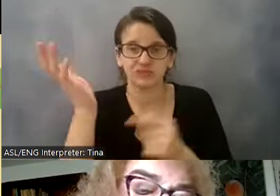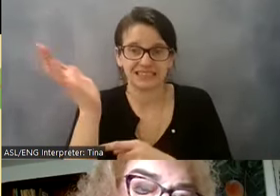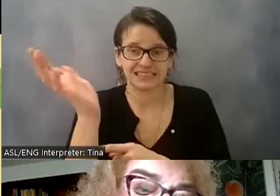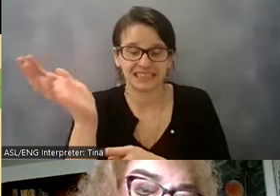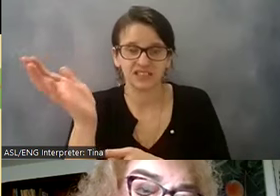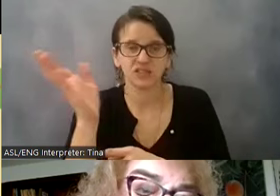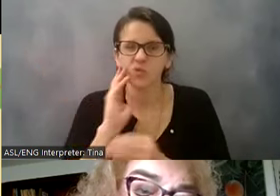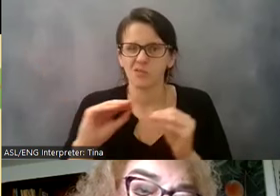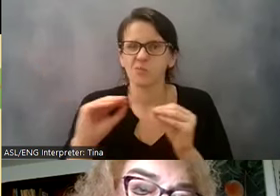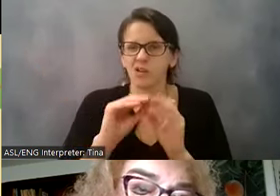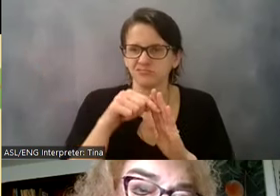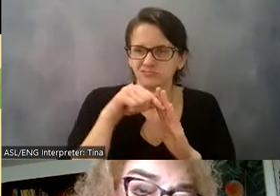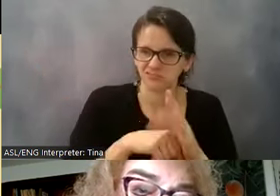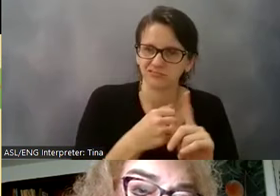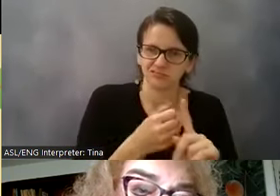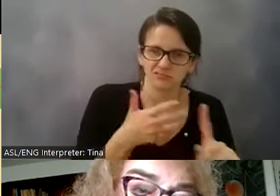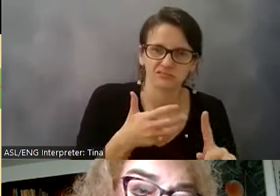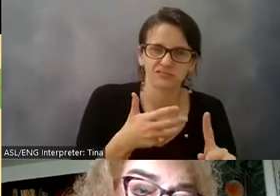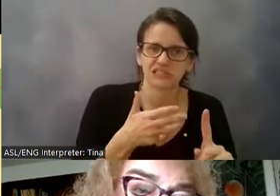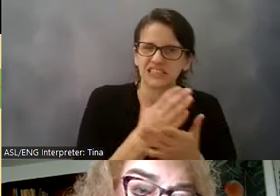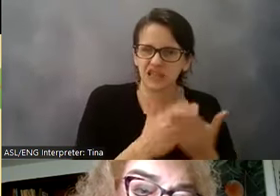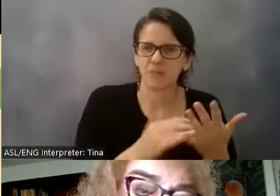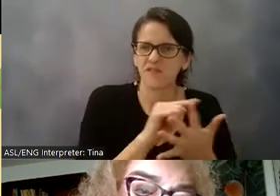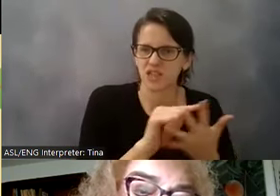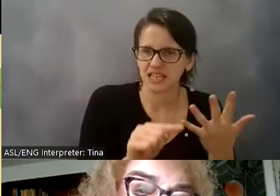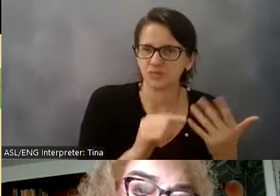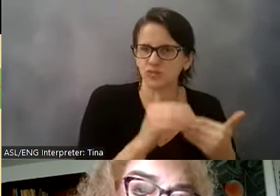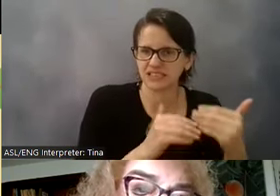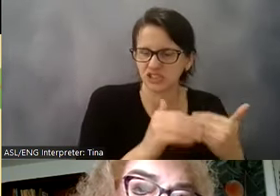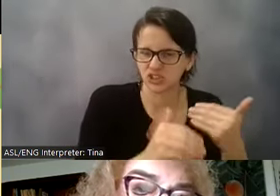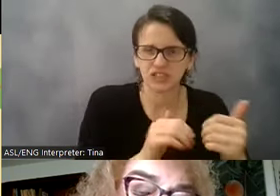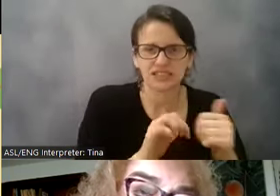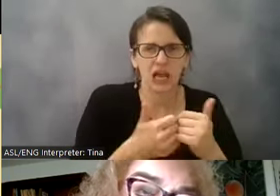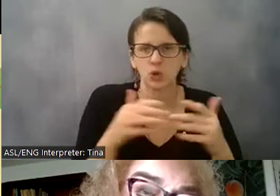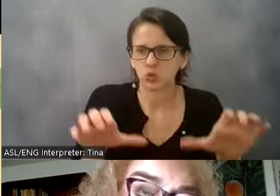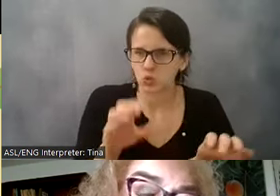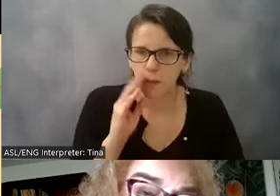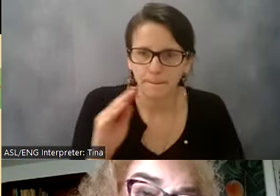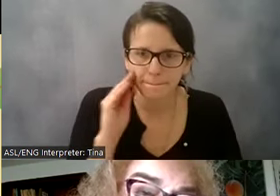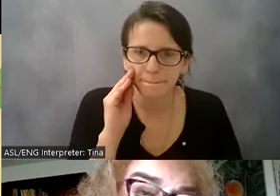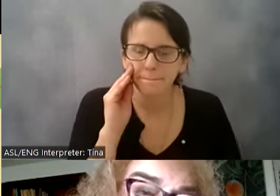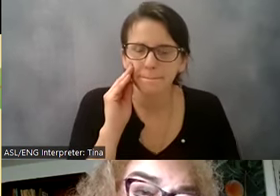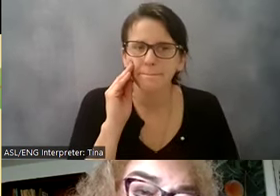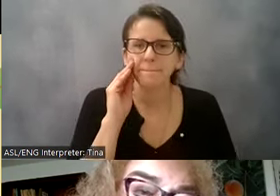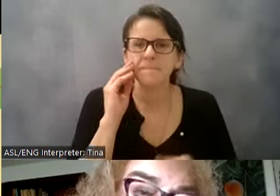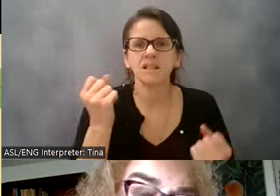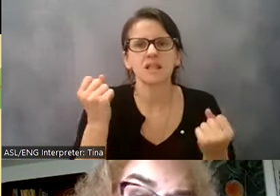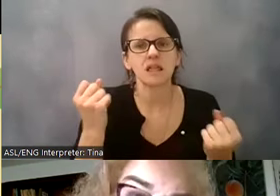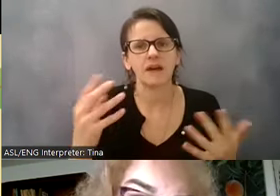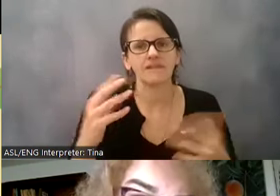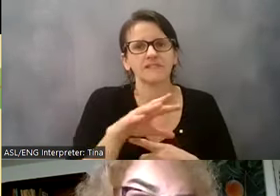these procedures and how you can do it at home. There's a lot of flexibility